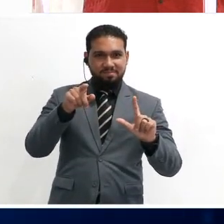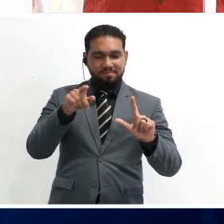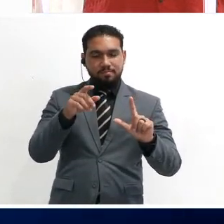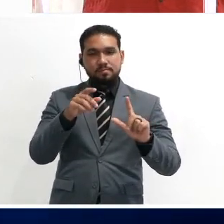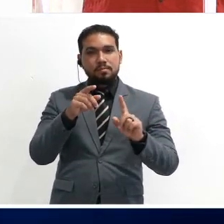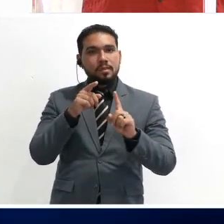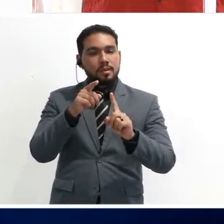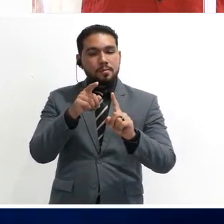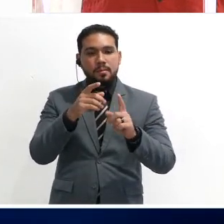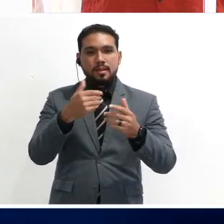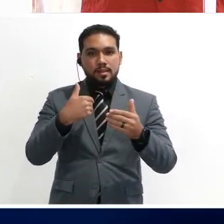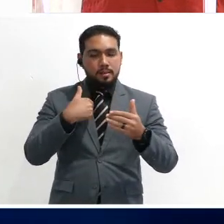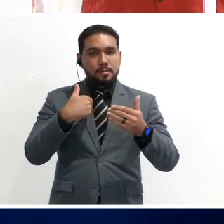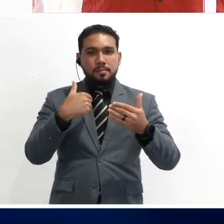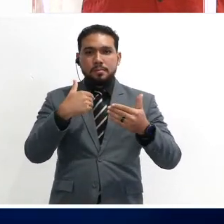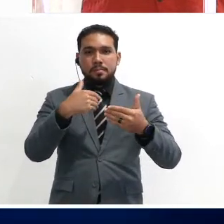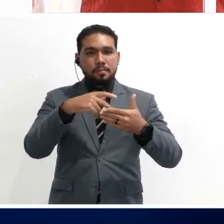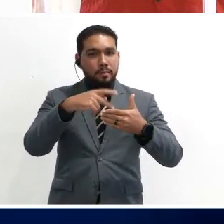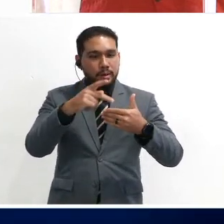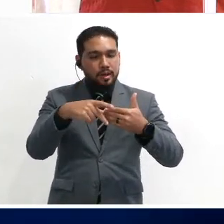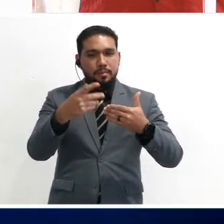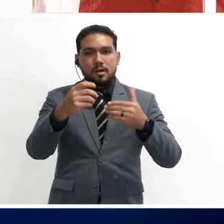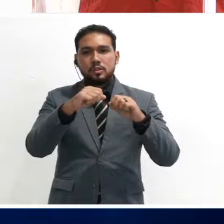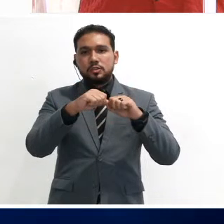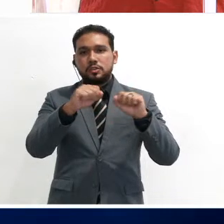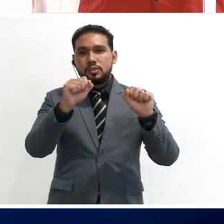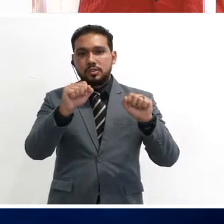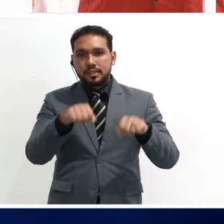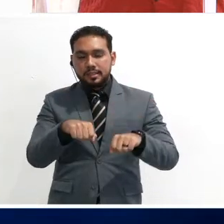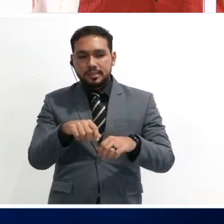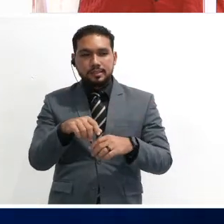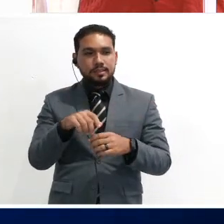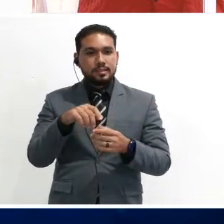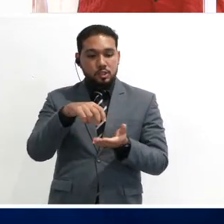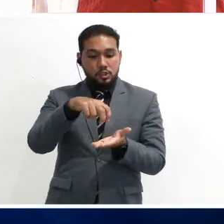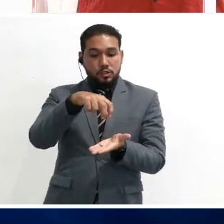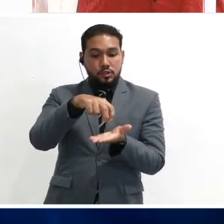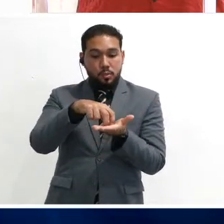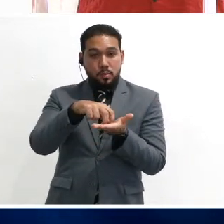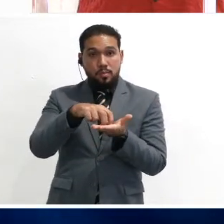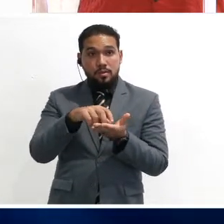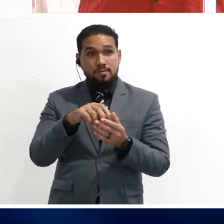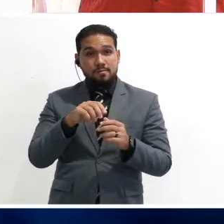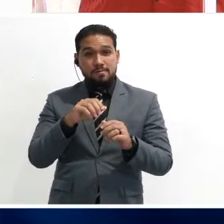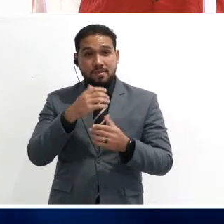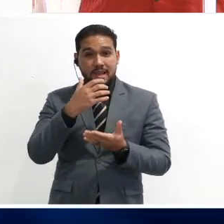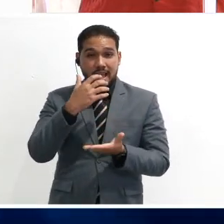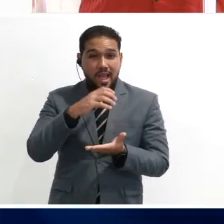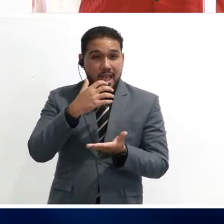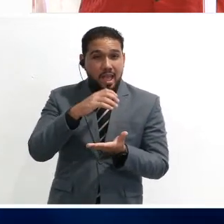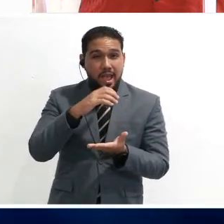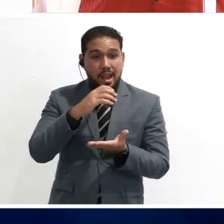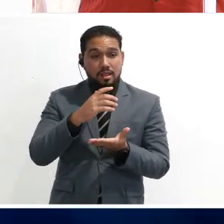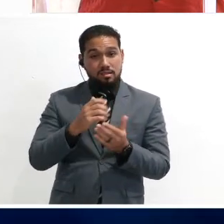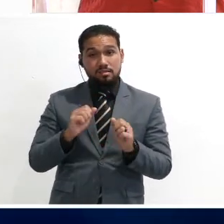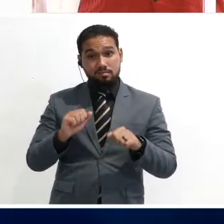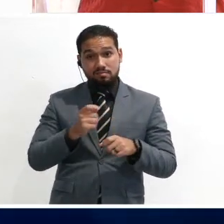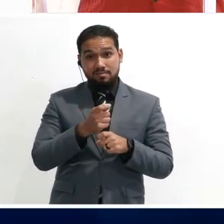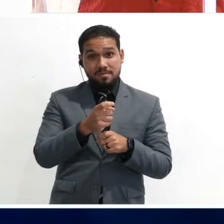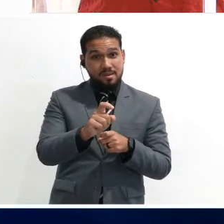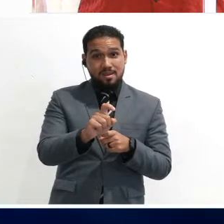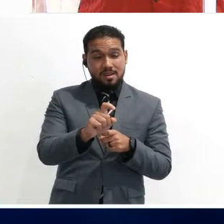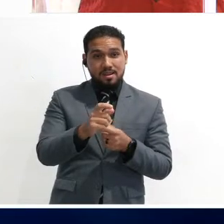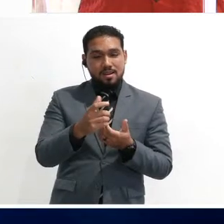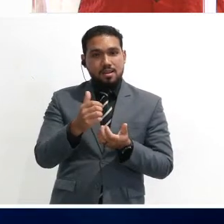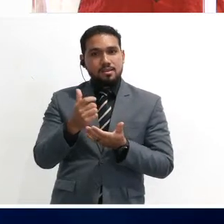today don't require any kind of cooling because they're very low power. But as the power at